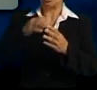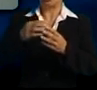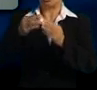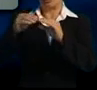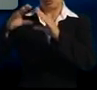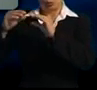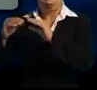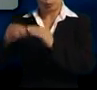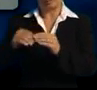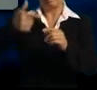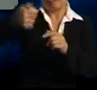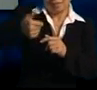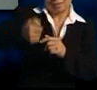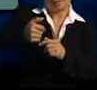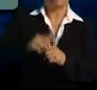lighter,